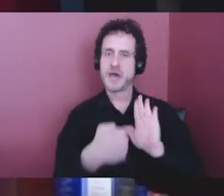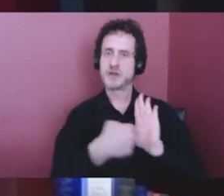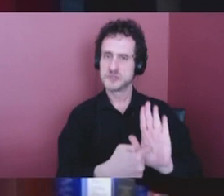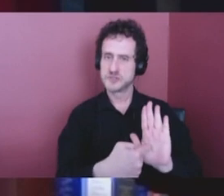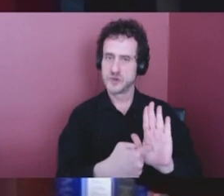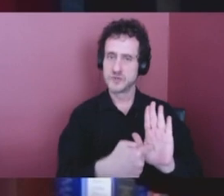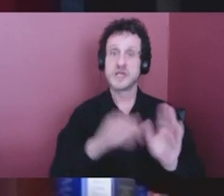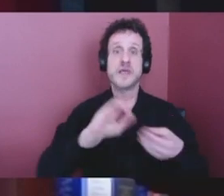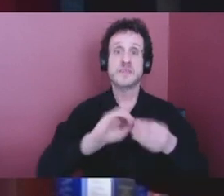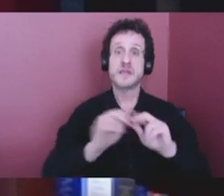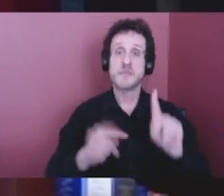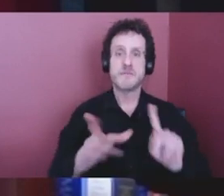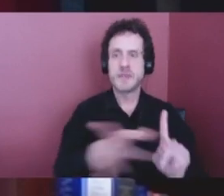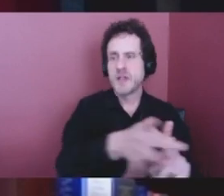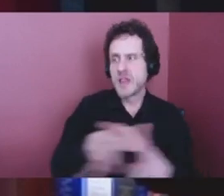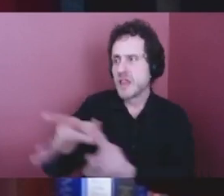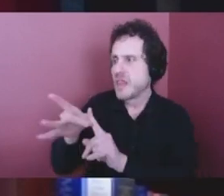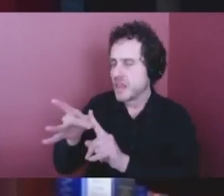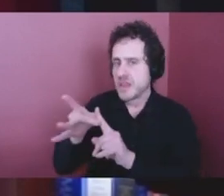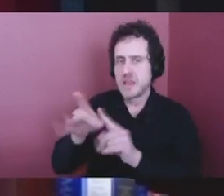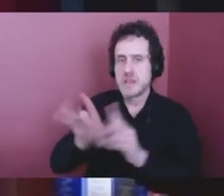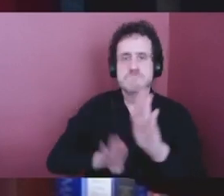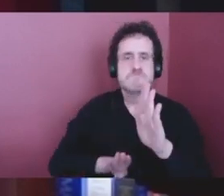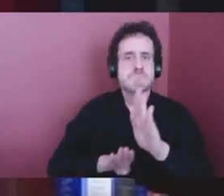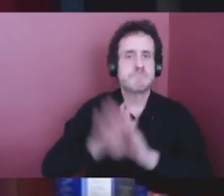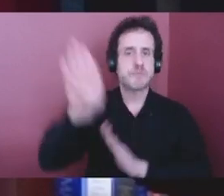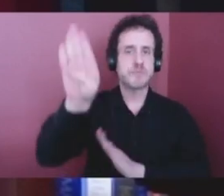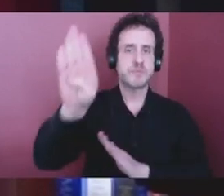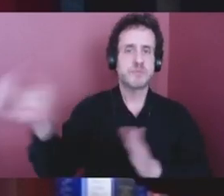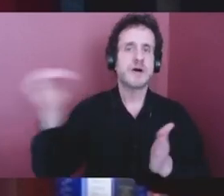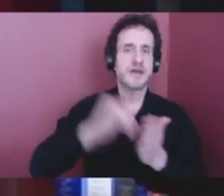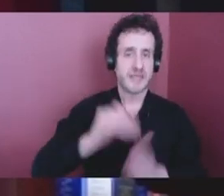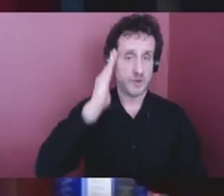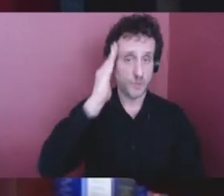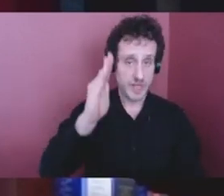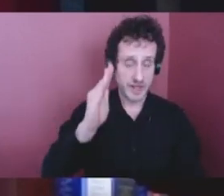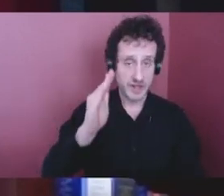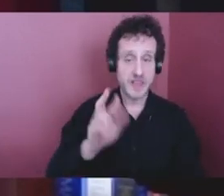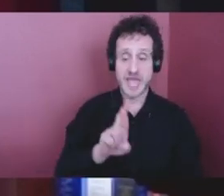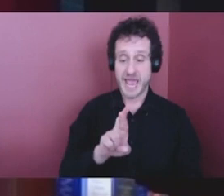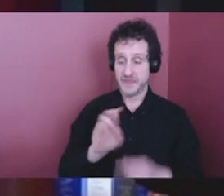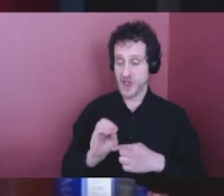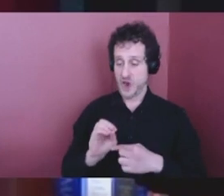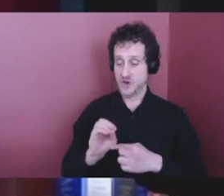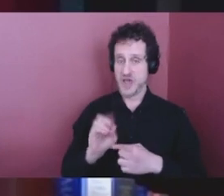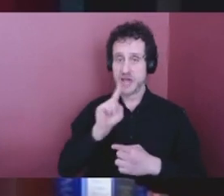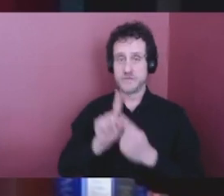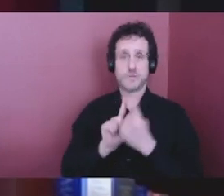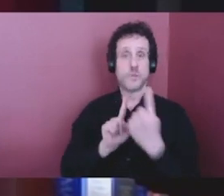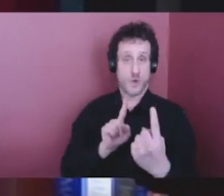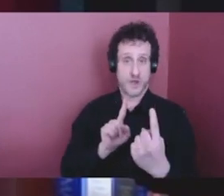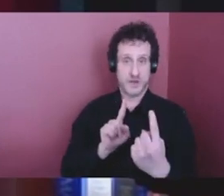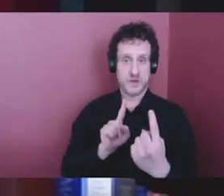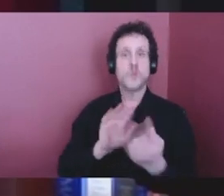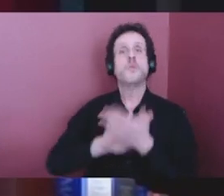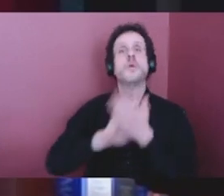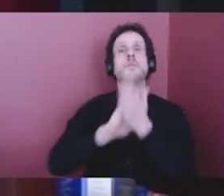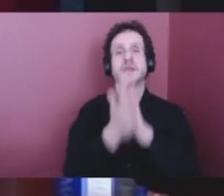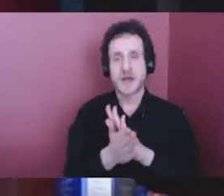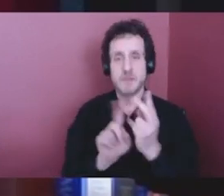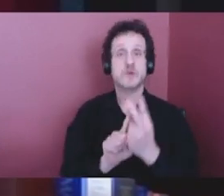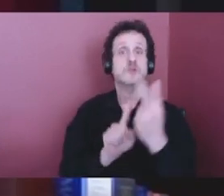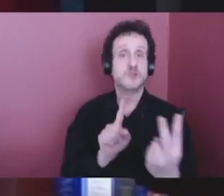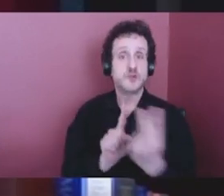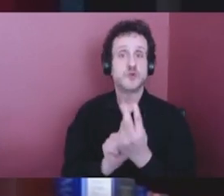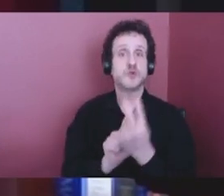surge of COVID-19 and a higher R0 in each of the 4 regions, even in the least